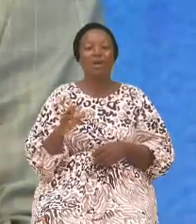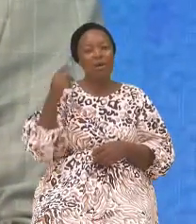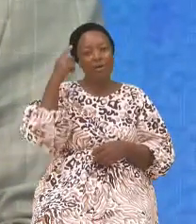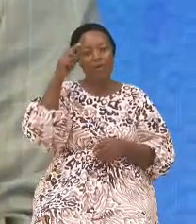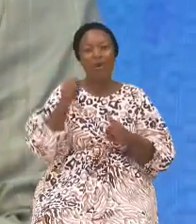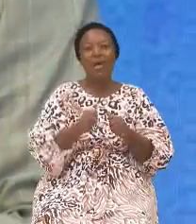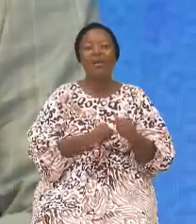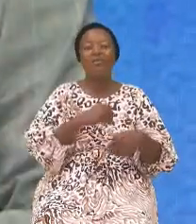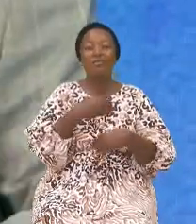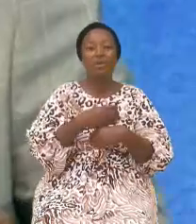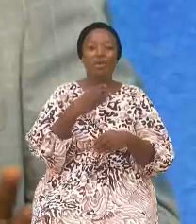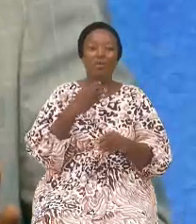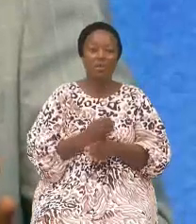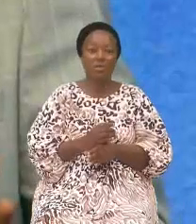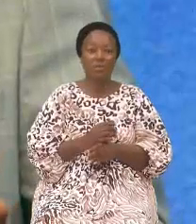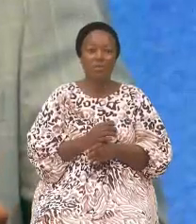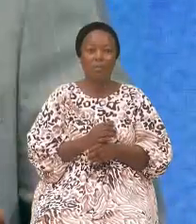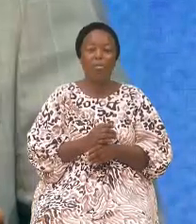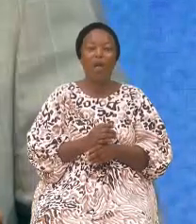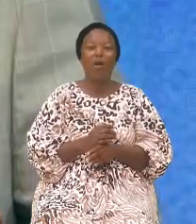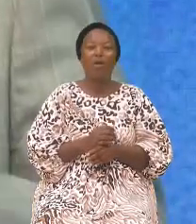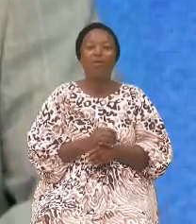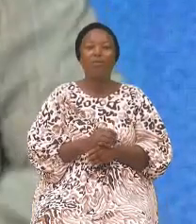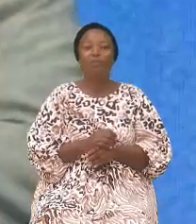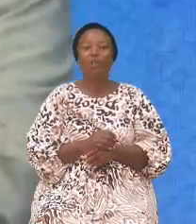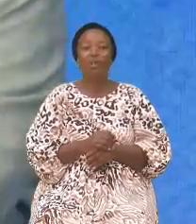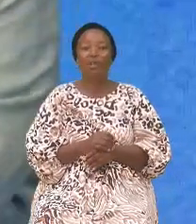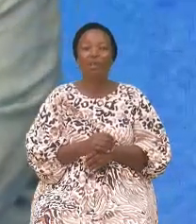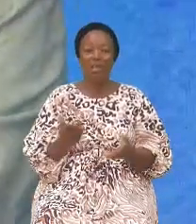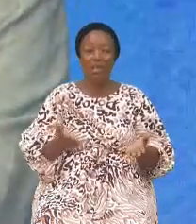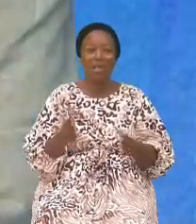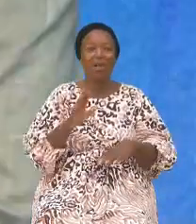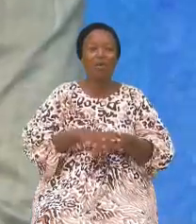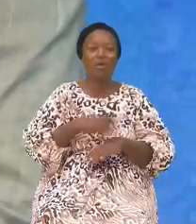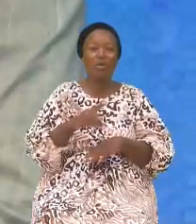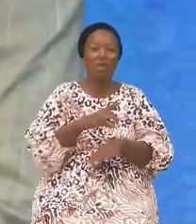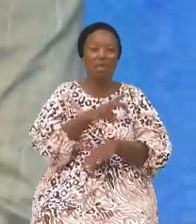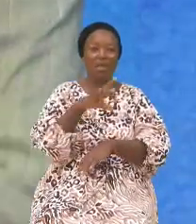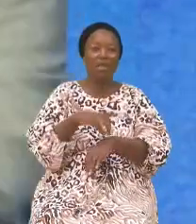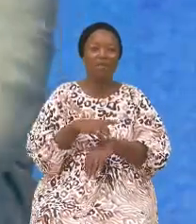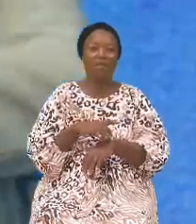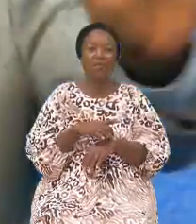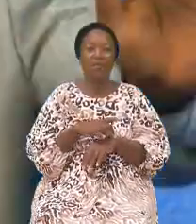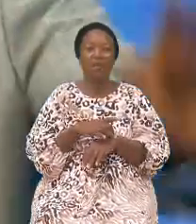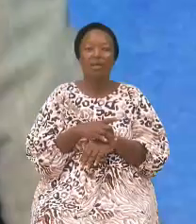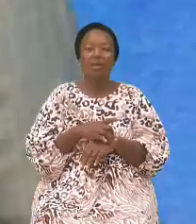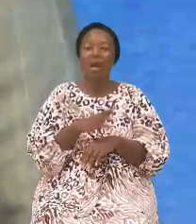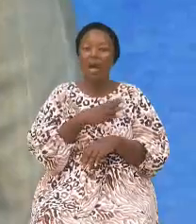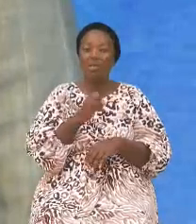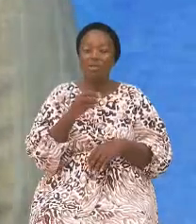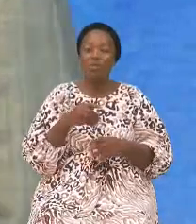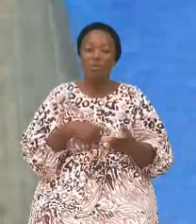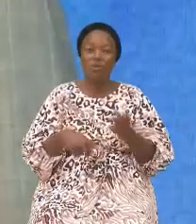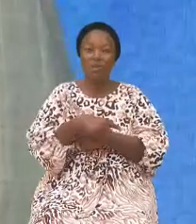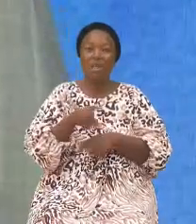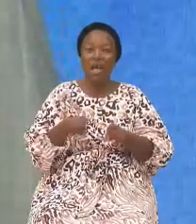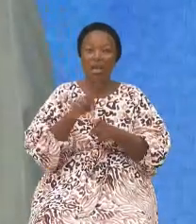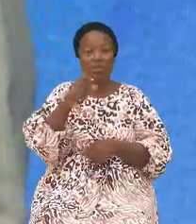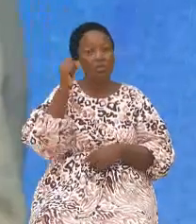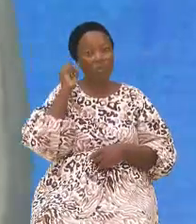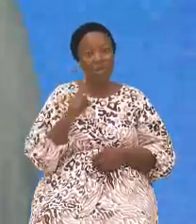cancel every curse for every creature on the face of the